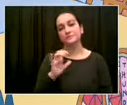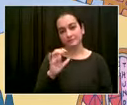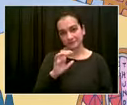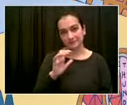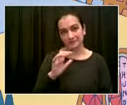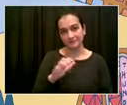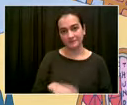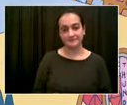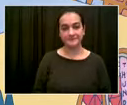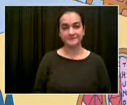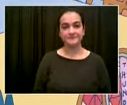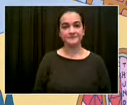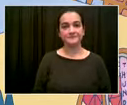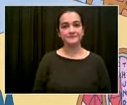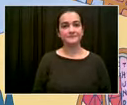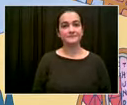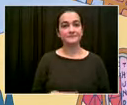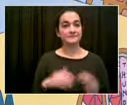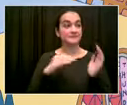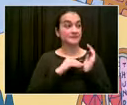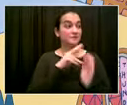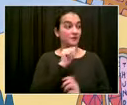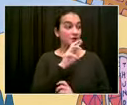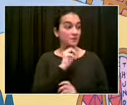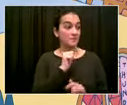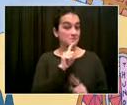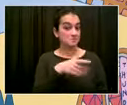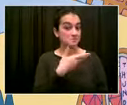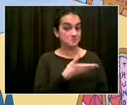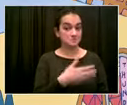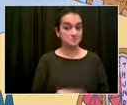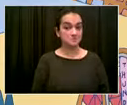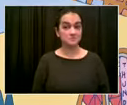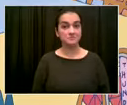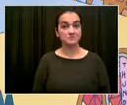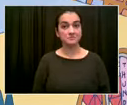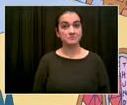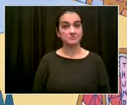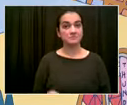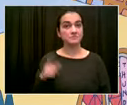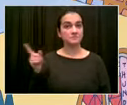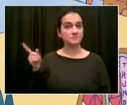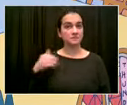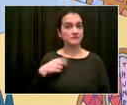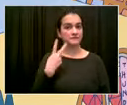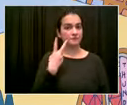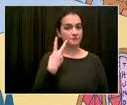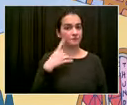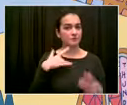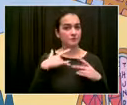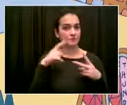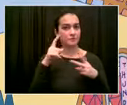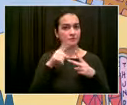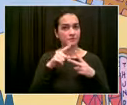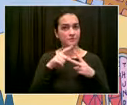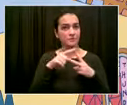Dr. Varma, to the concern being raised by Elizabeth about ventilation and health outcomes, could you speak to that?